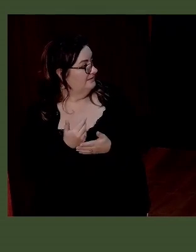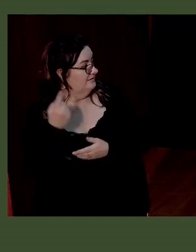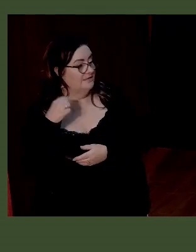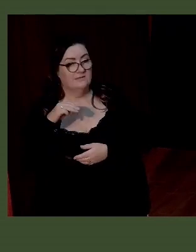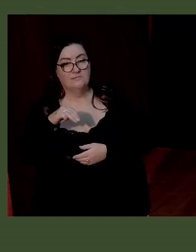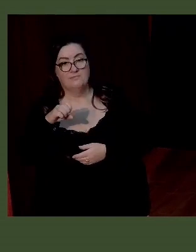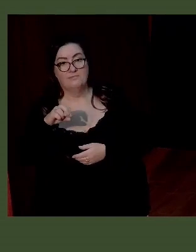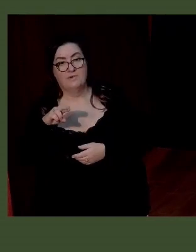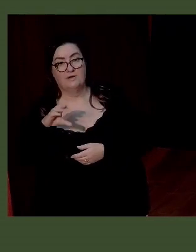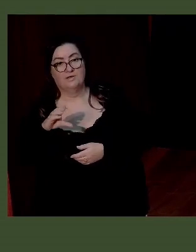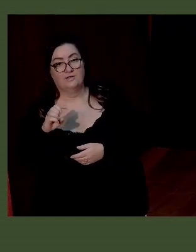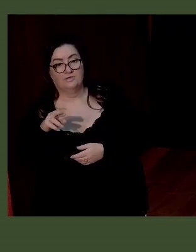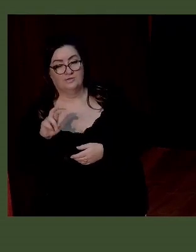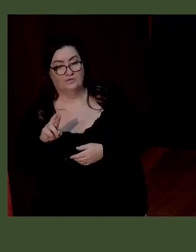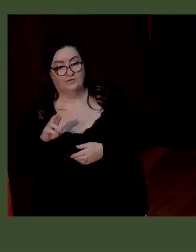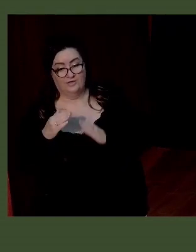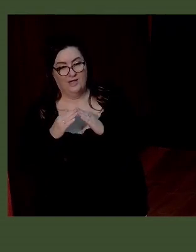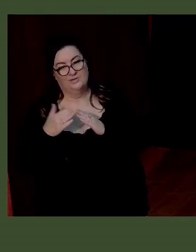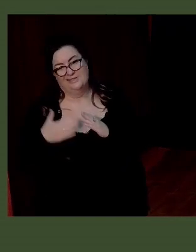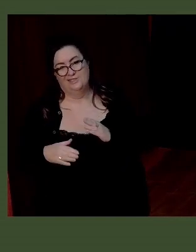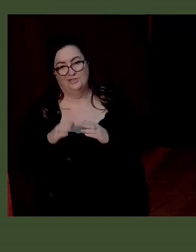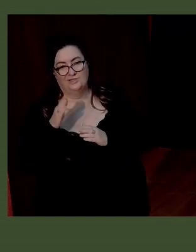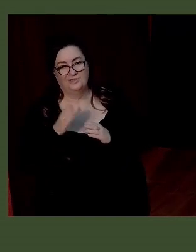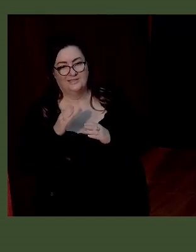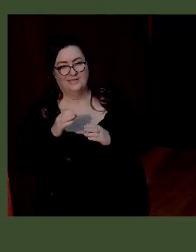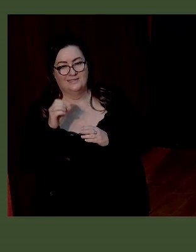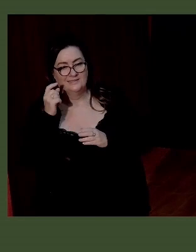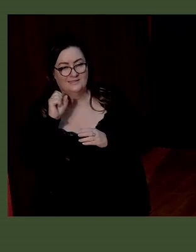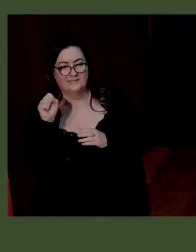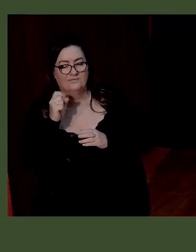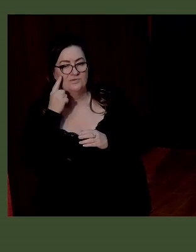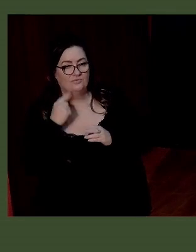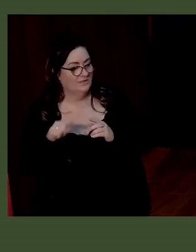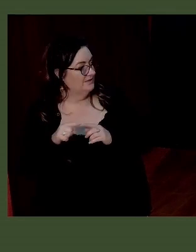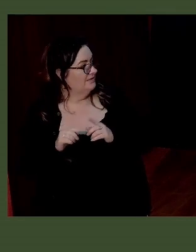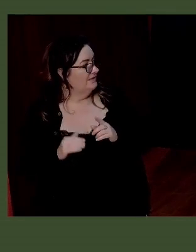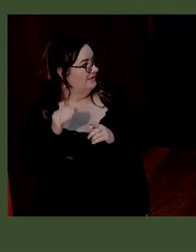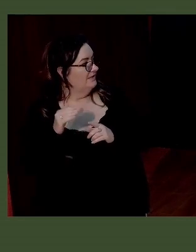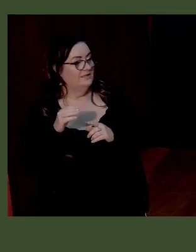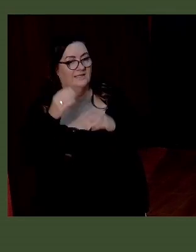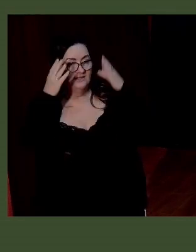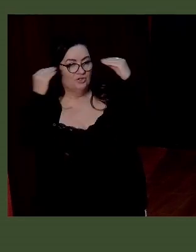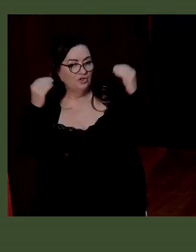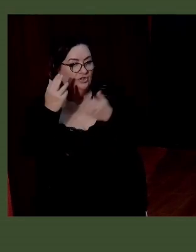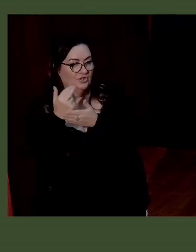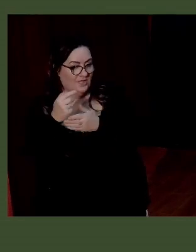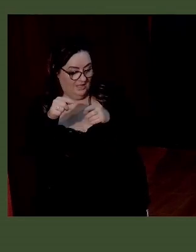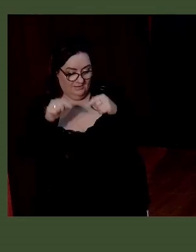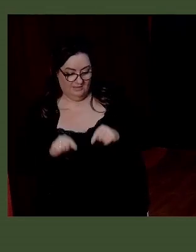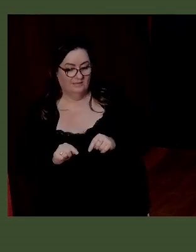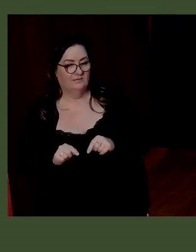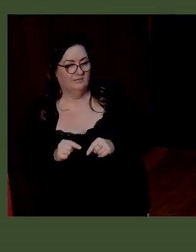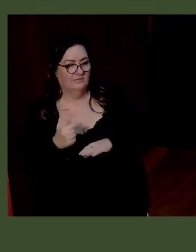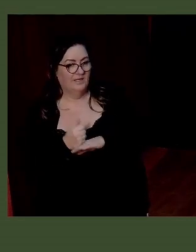is Mercer House, close to St. Stephen's Green. The upper one are based on a Dutch design. The ones